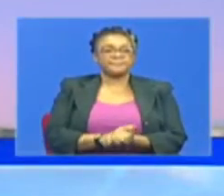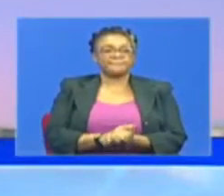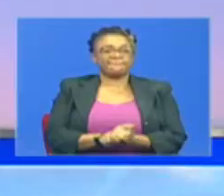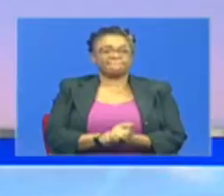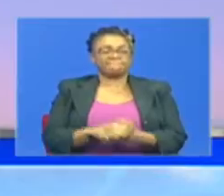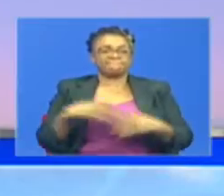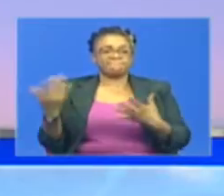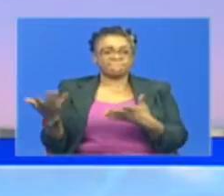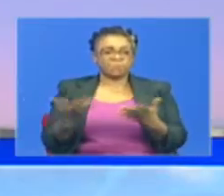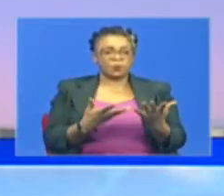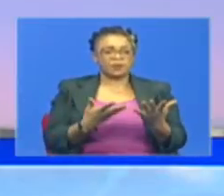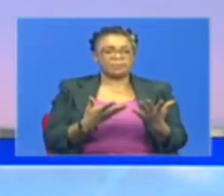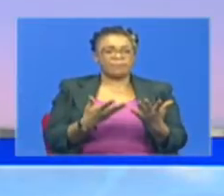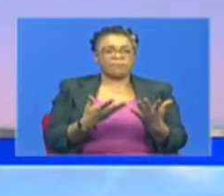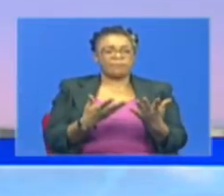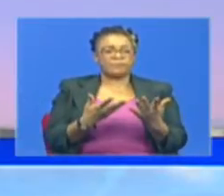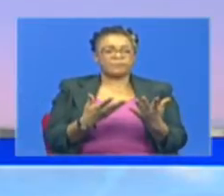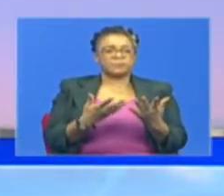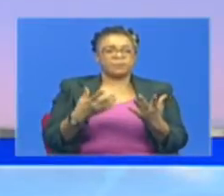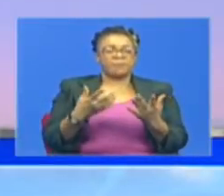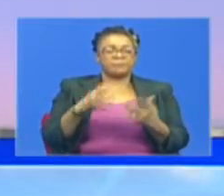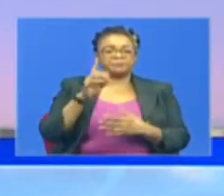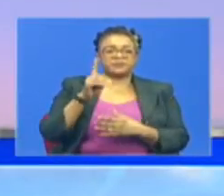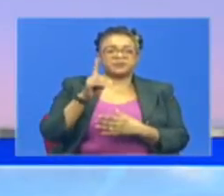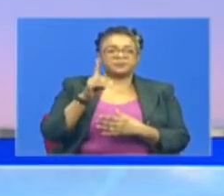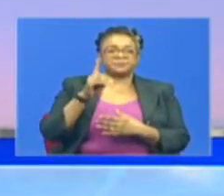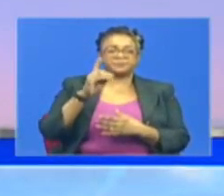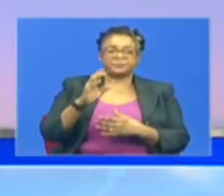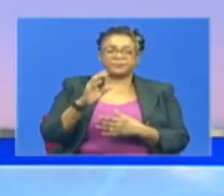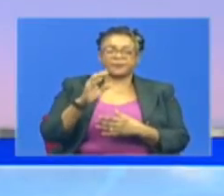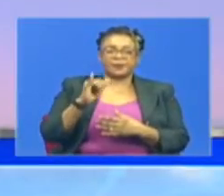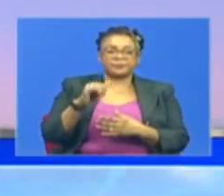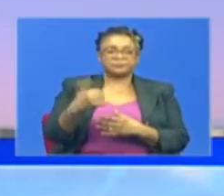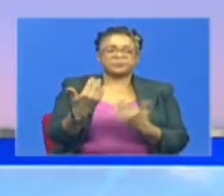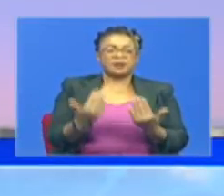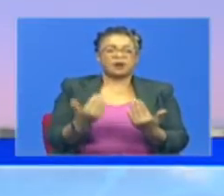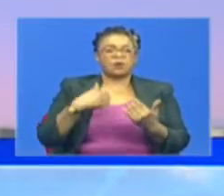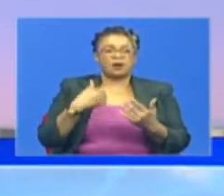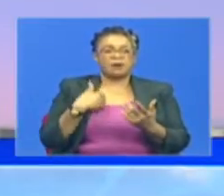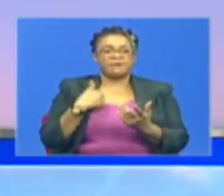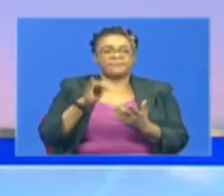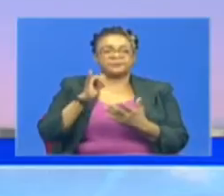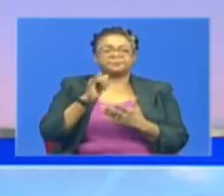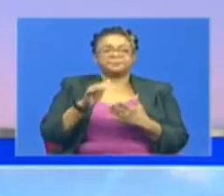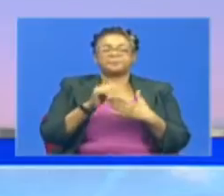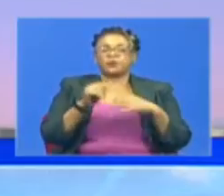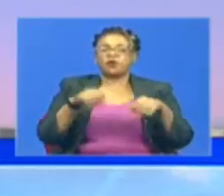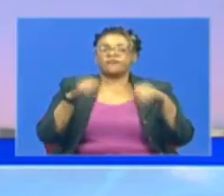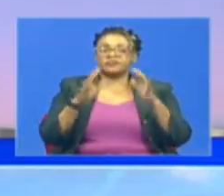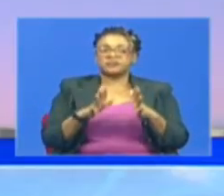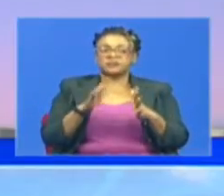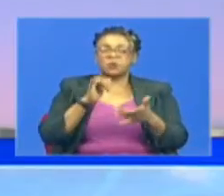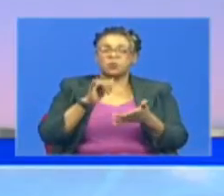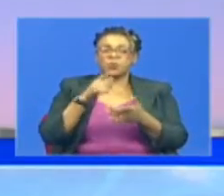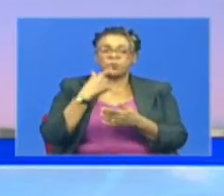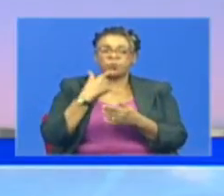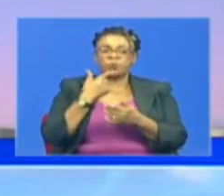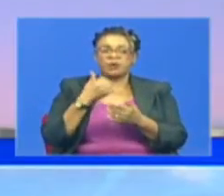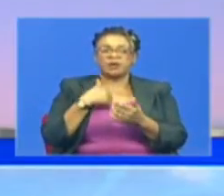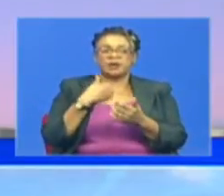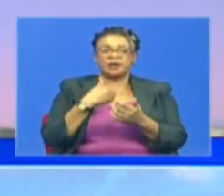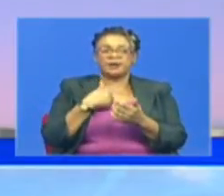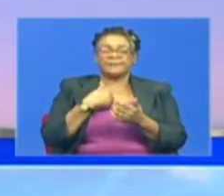Welcome back. The Directorate of Criminal Investigations has put together a team of elite officers to unravel a fake arms